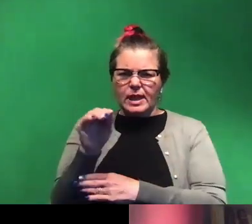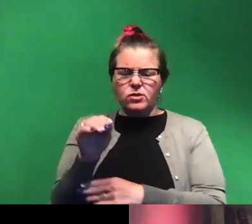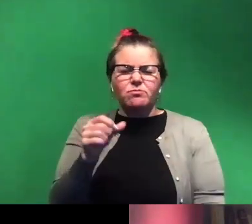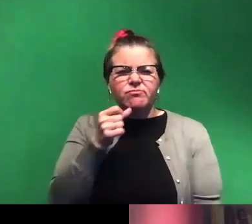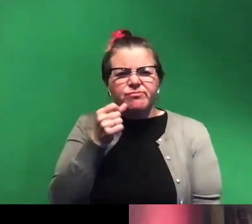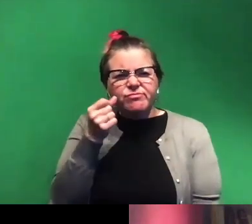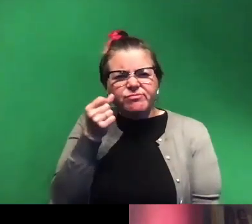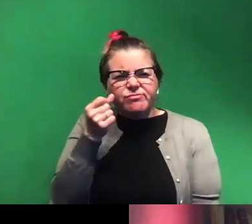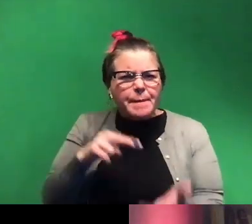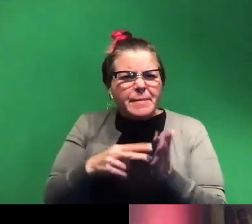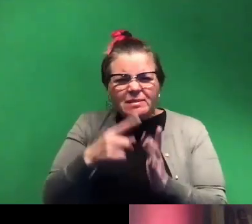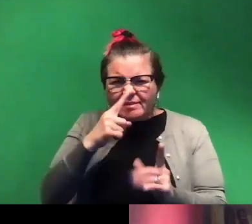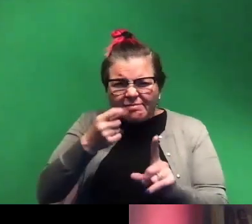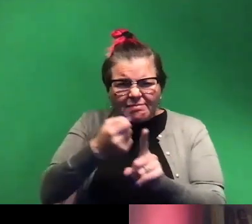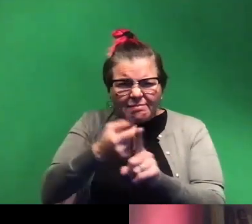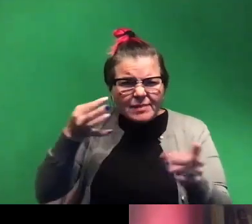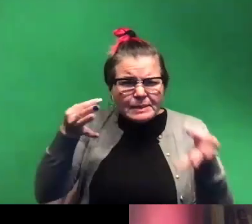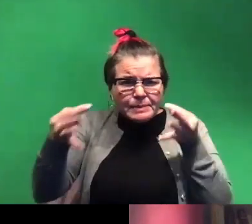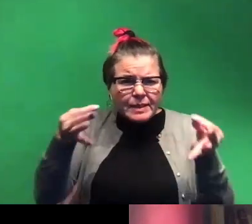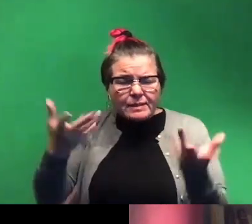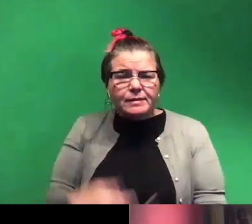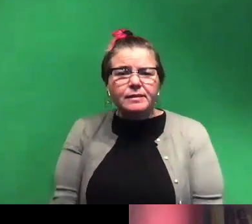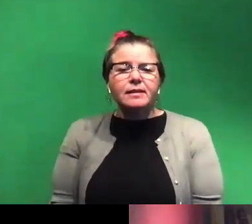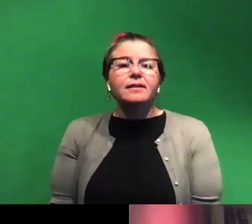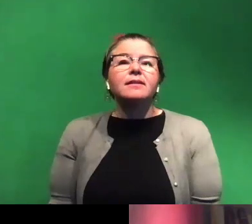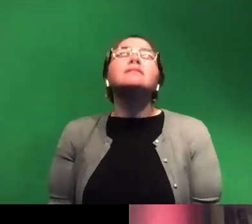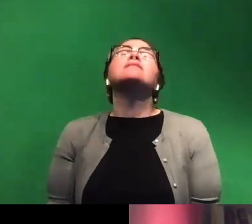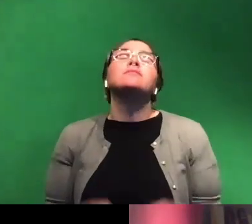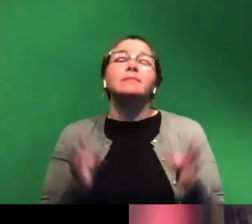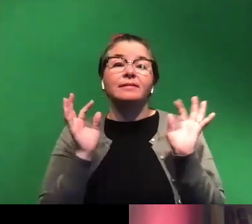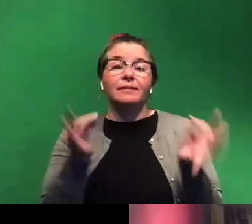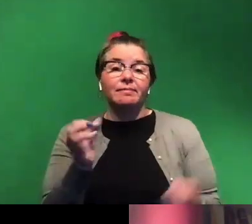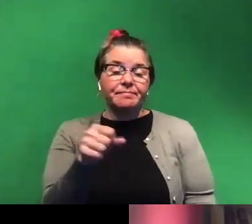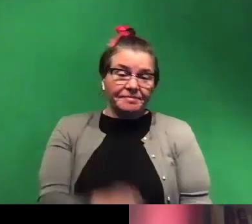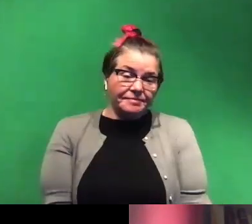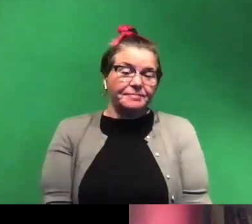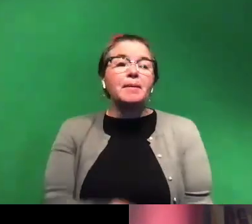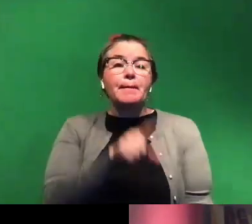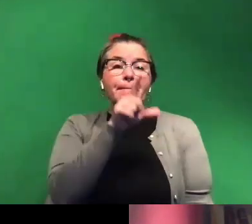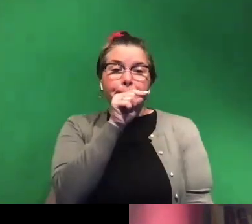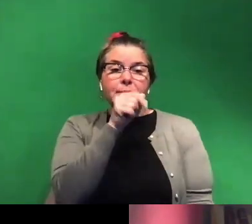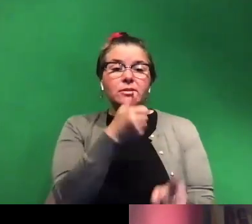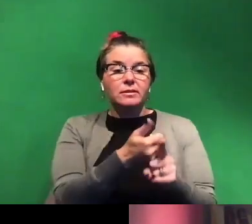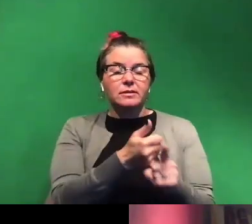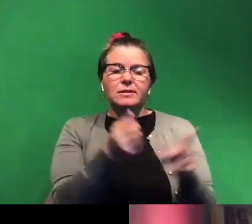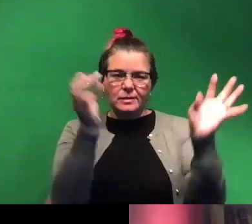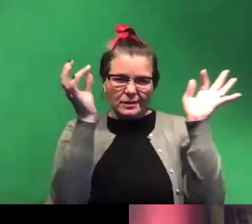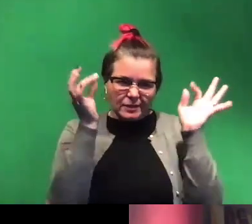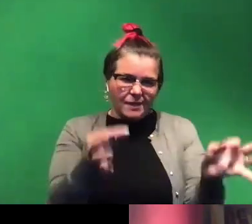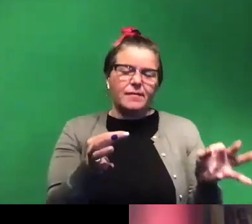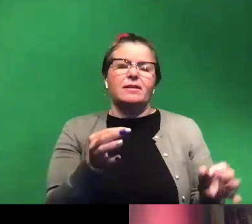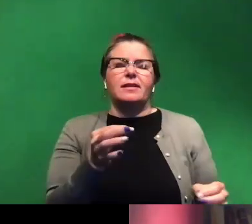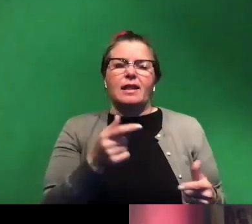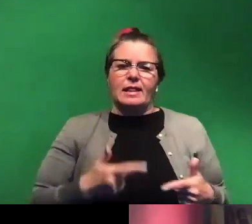that means. Could you help explain what that's all about? Absolutely, yeah. So birds are most certainly